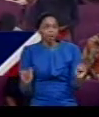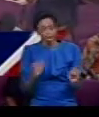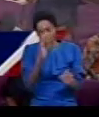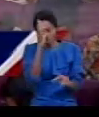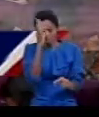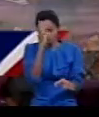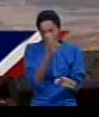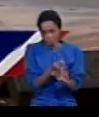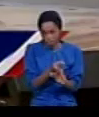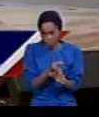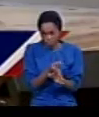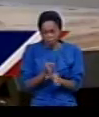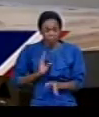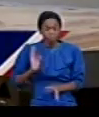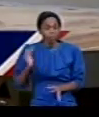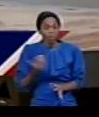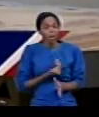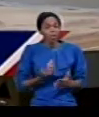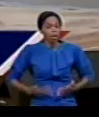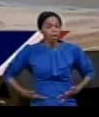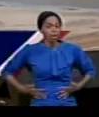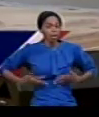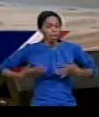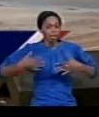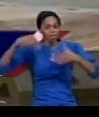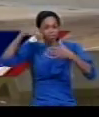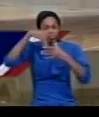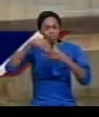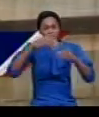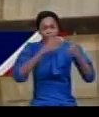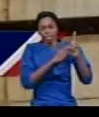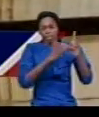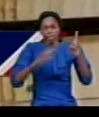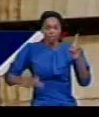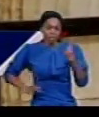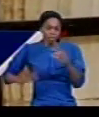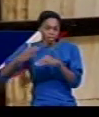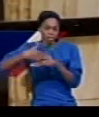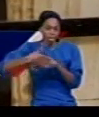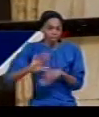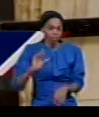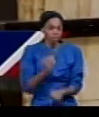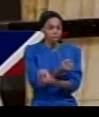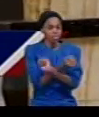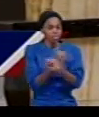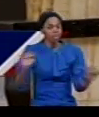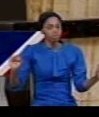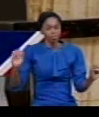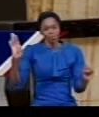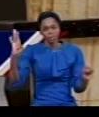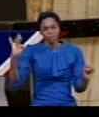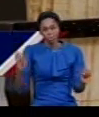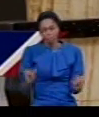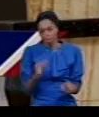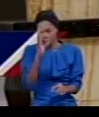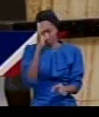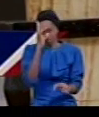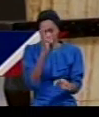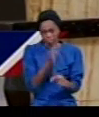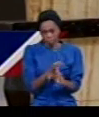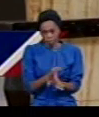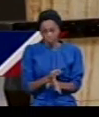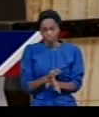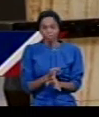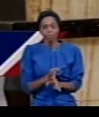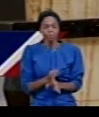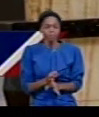Our life in Christ after justification by faith. We're